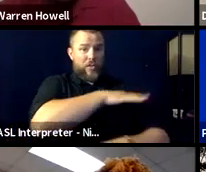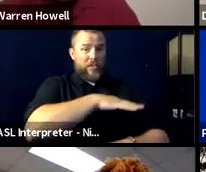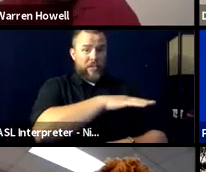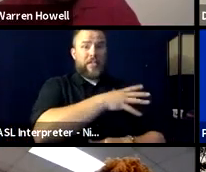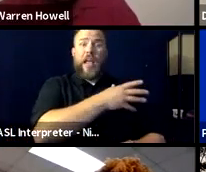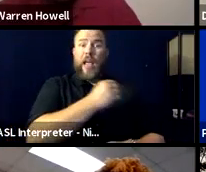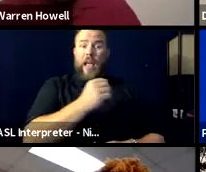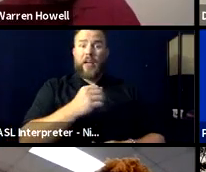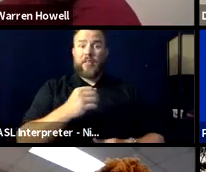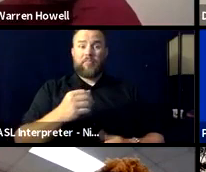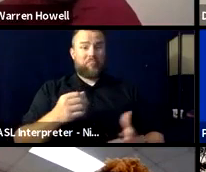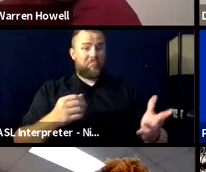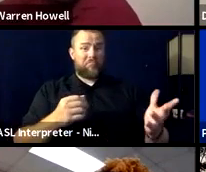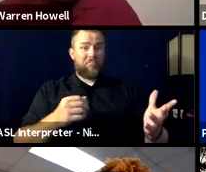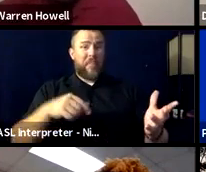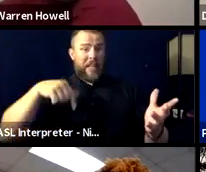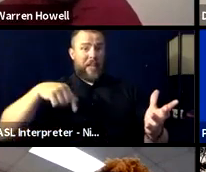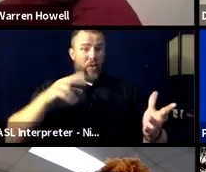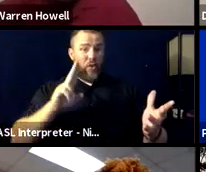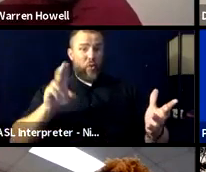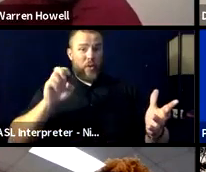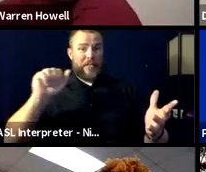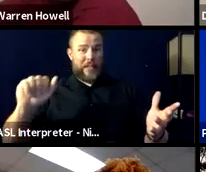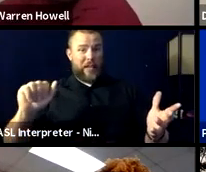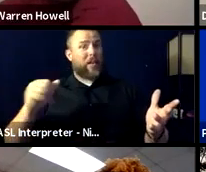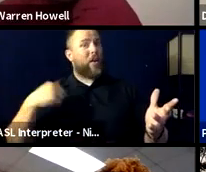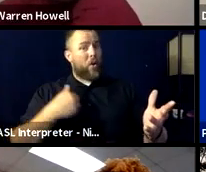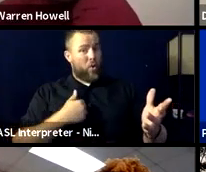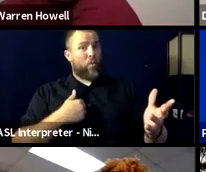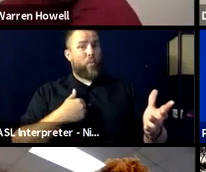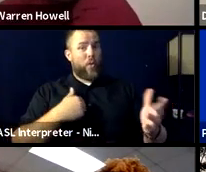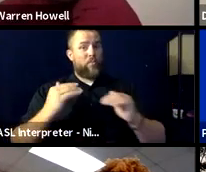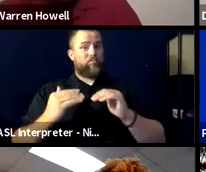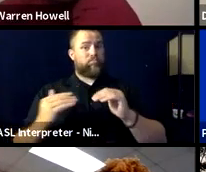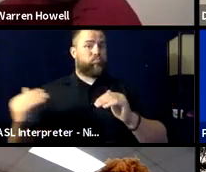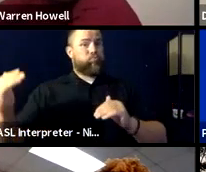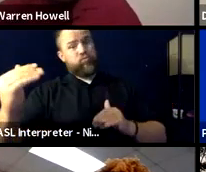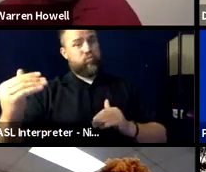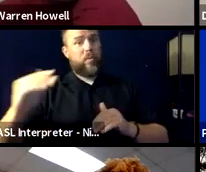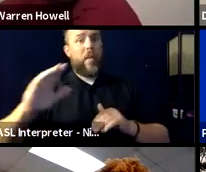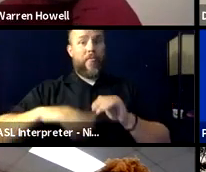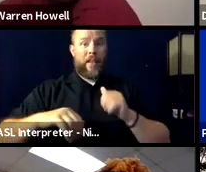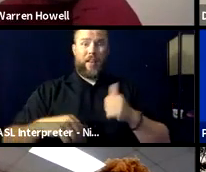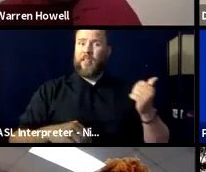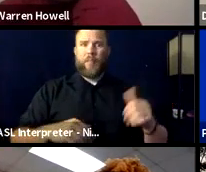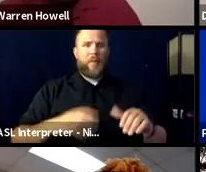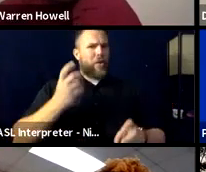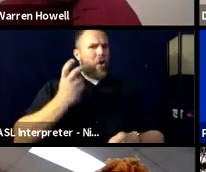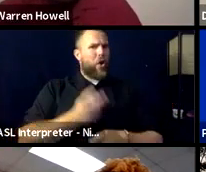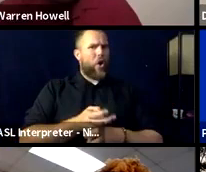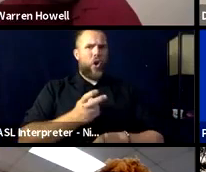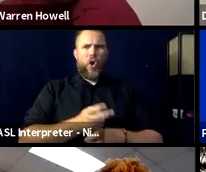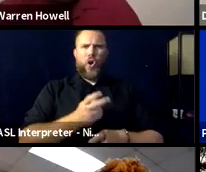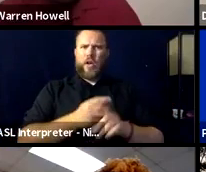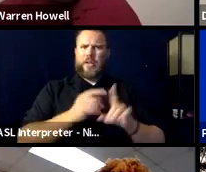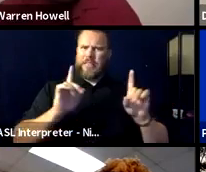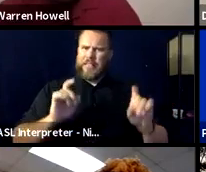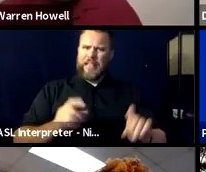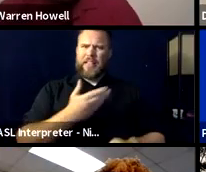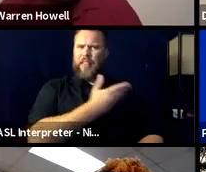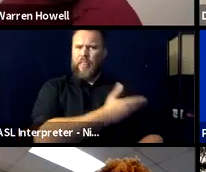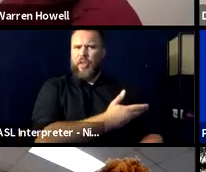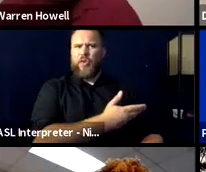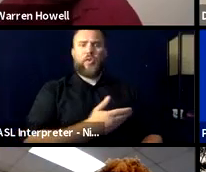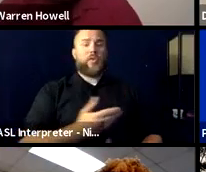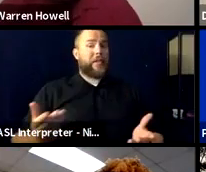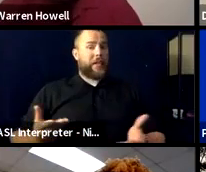ineffective. So I think that we are a head up on other people, which is great. Also, talking to parents in my